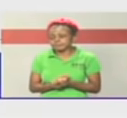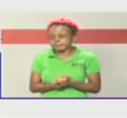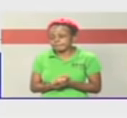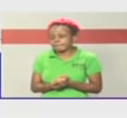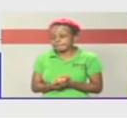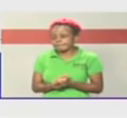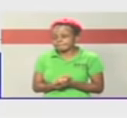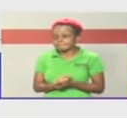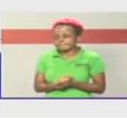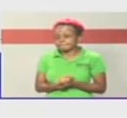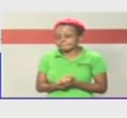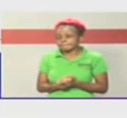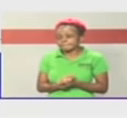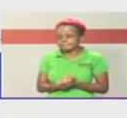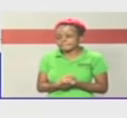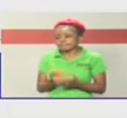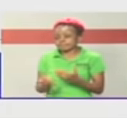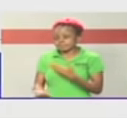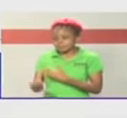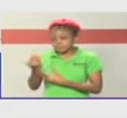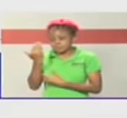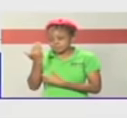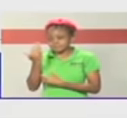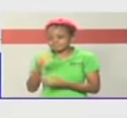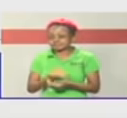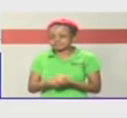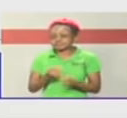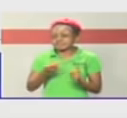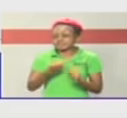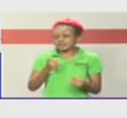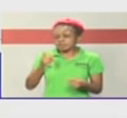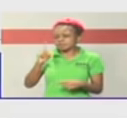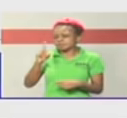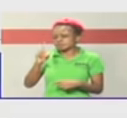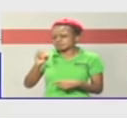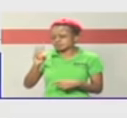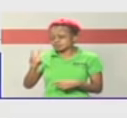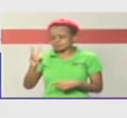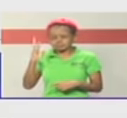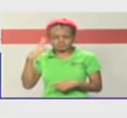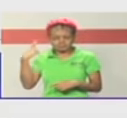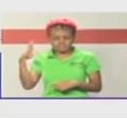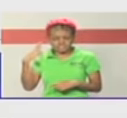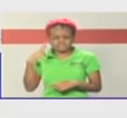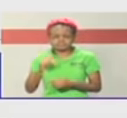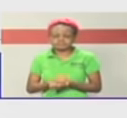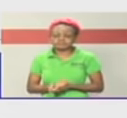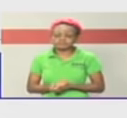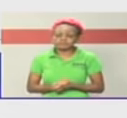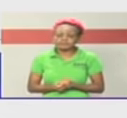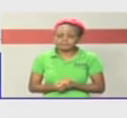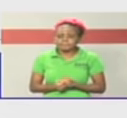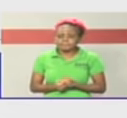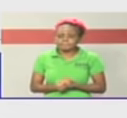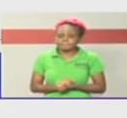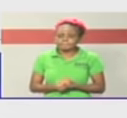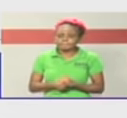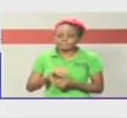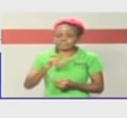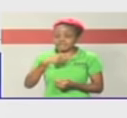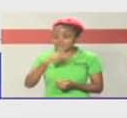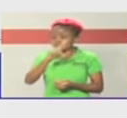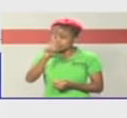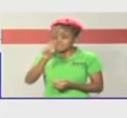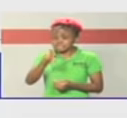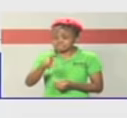Hi, good morning. Gregory McGurney from Power 102 Boom Champions and 102.3. My question today is regarding persons